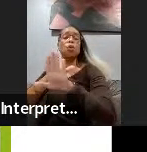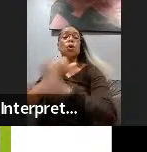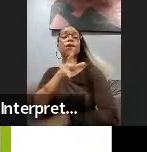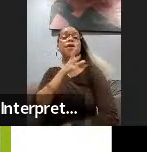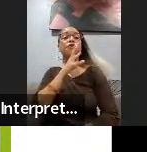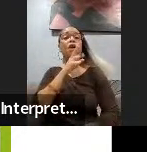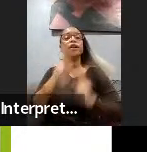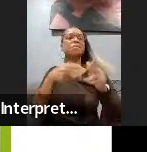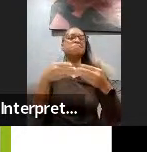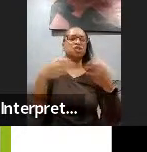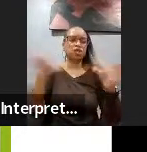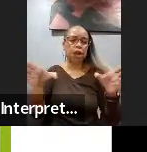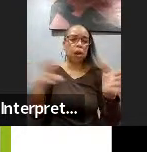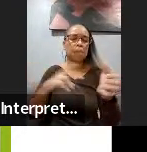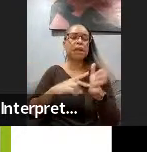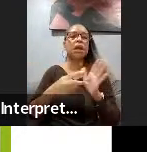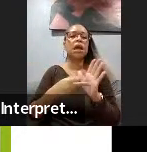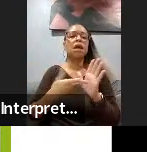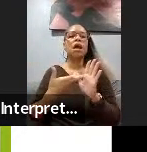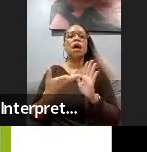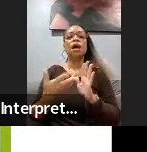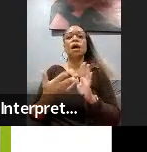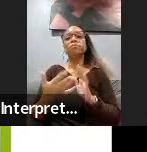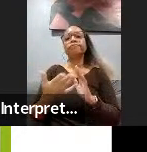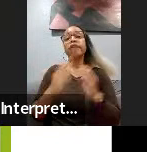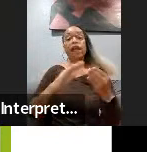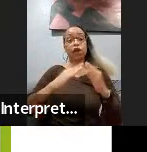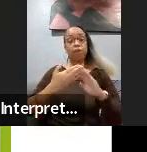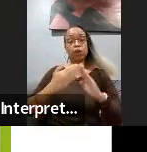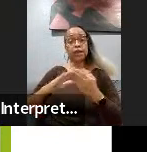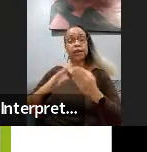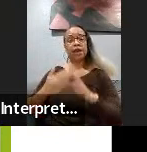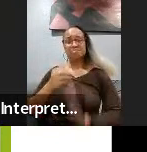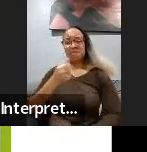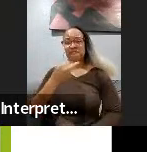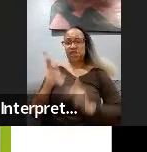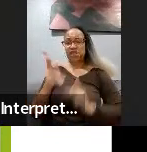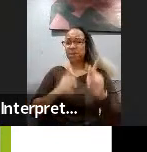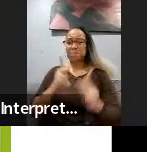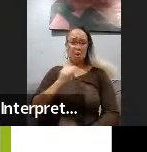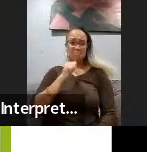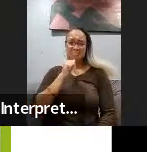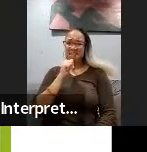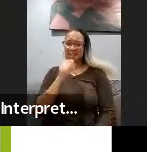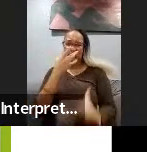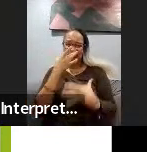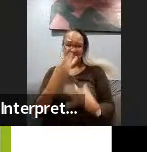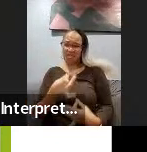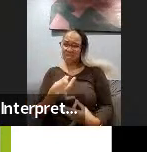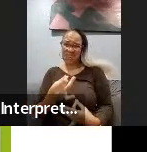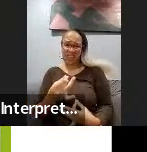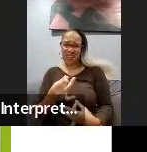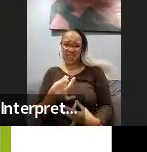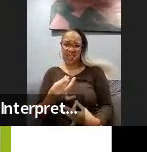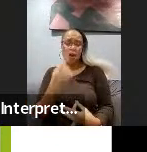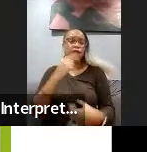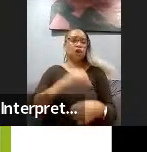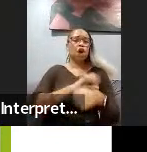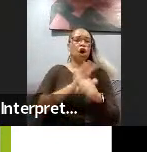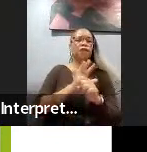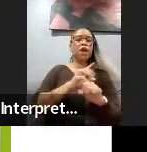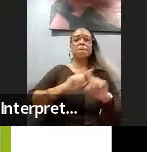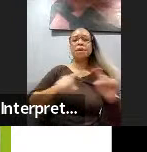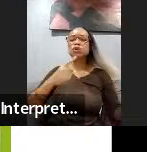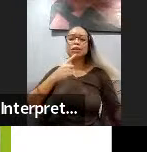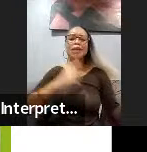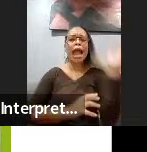in general, in the community. Some people may not be interested in COVID, but you mentioned cancer,